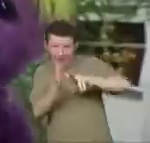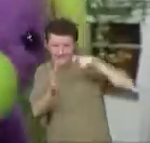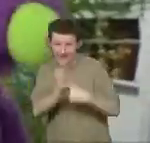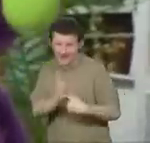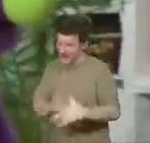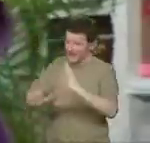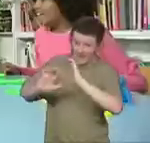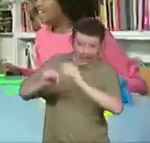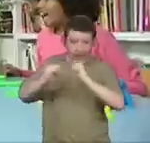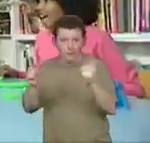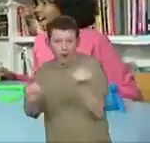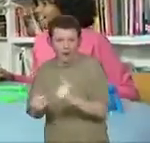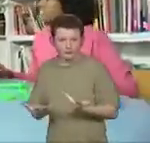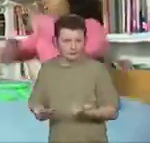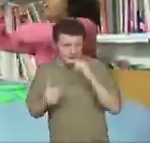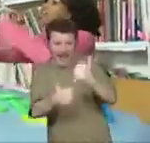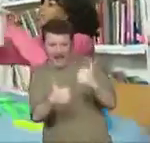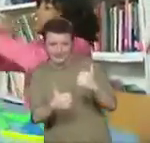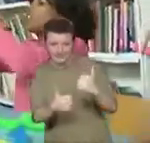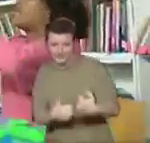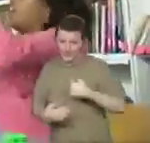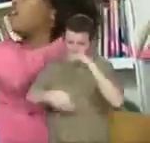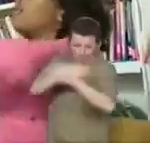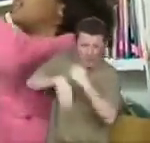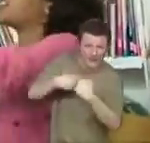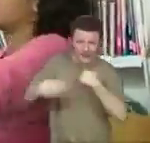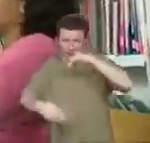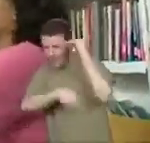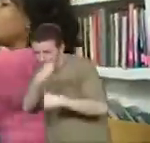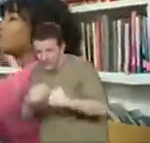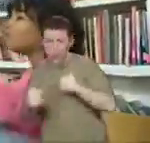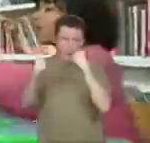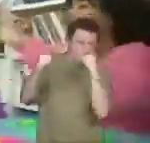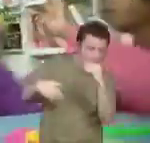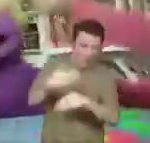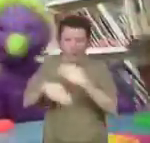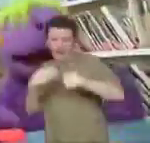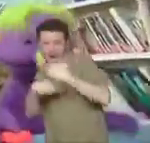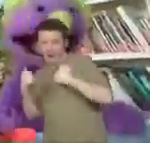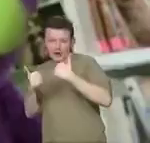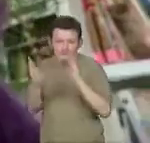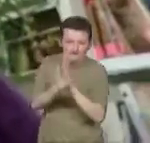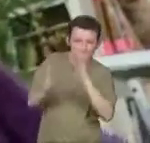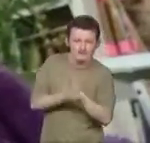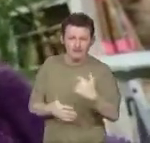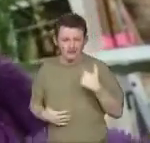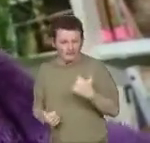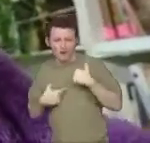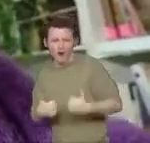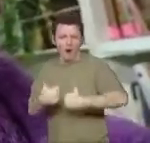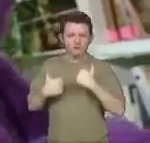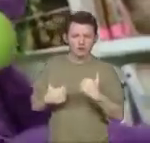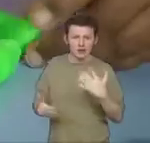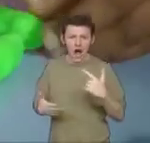Want to do a hooby hello? Yes! Hoople dip! Hoople dip! Whoop! Whoop! Whoop! Hooby